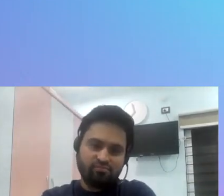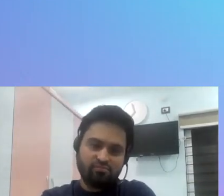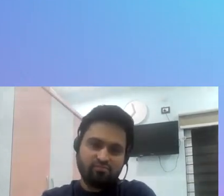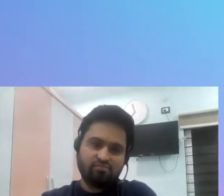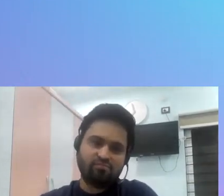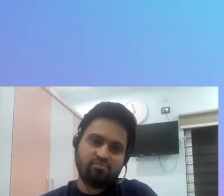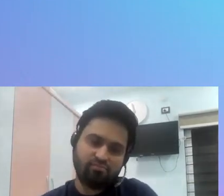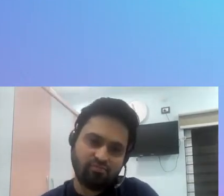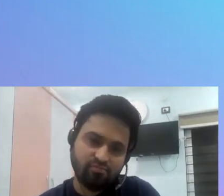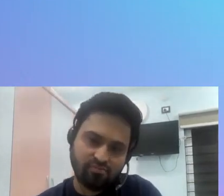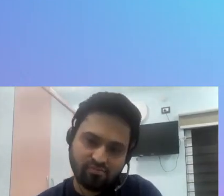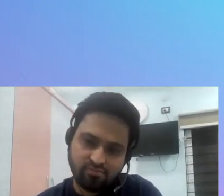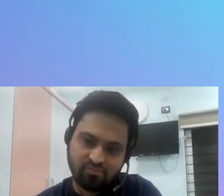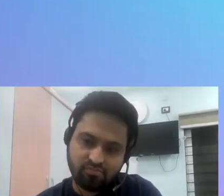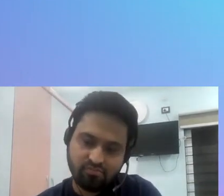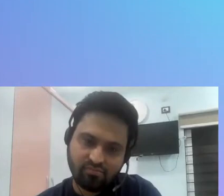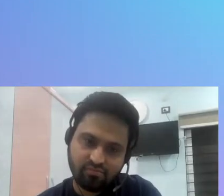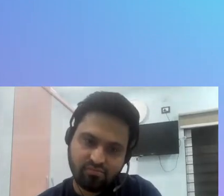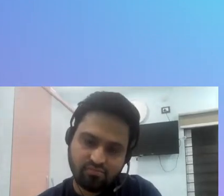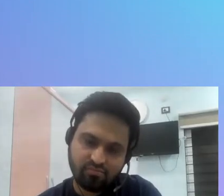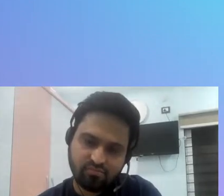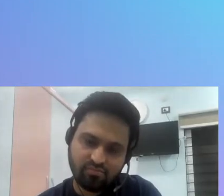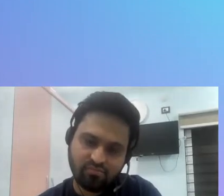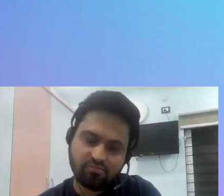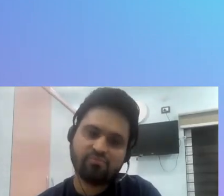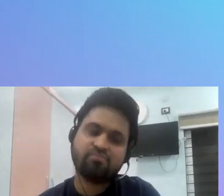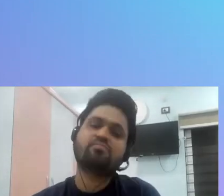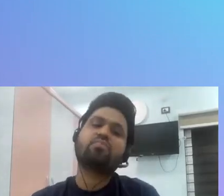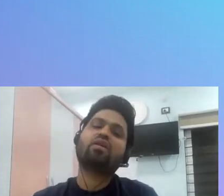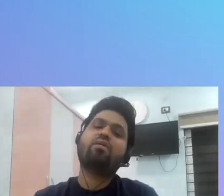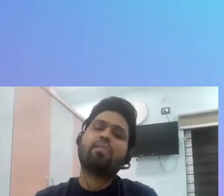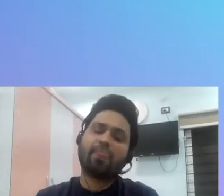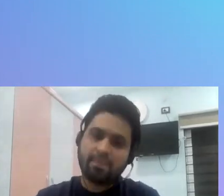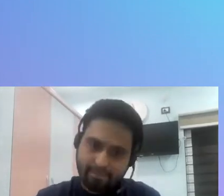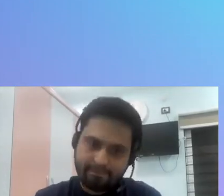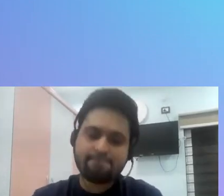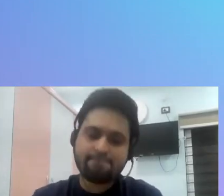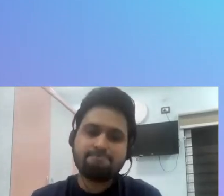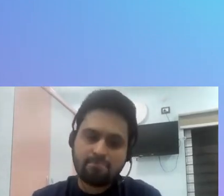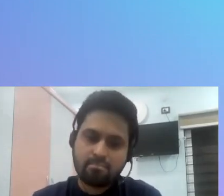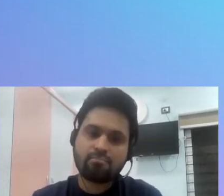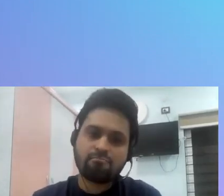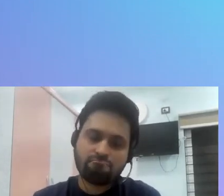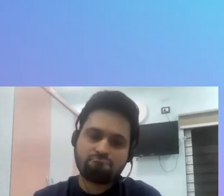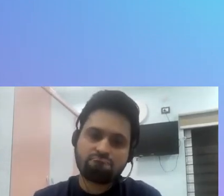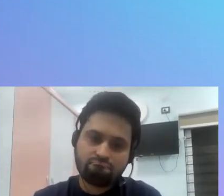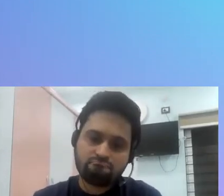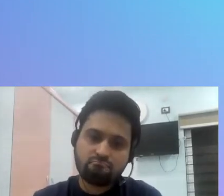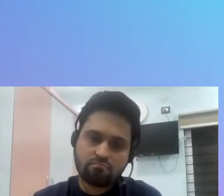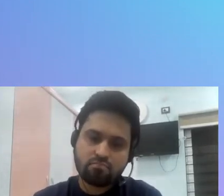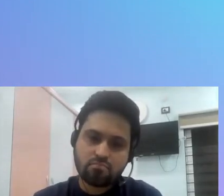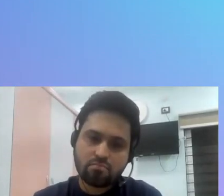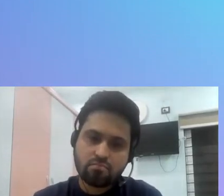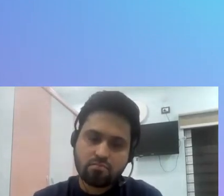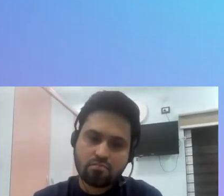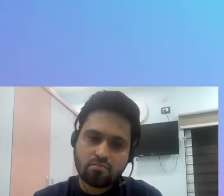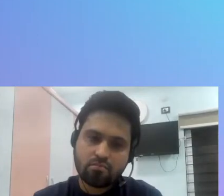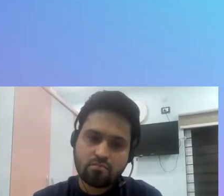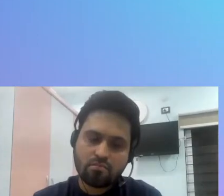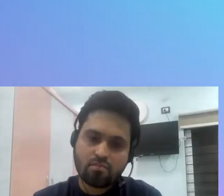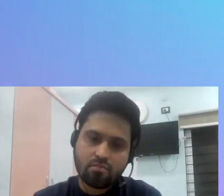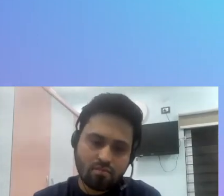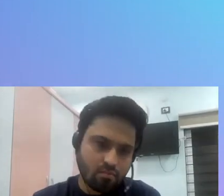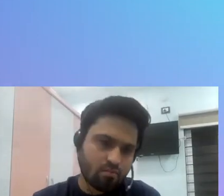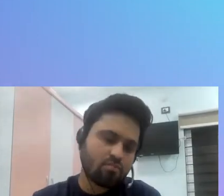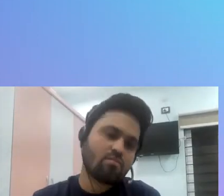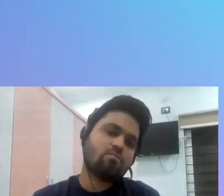issues. We haven't yet figured out how that's going to map to things like intelligent guided testing or how it can be maybe used to record scripting in our other products, but there's